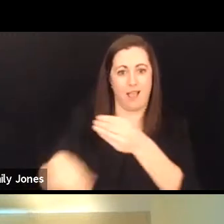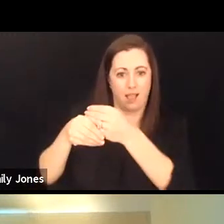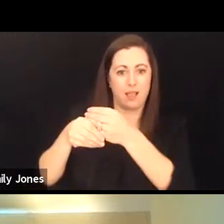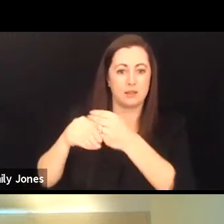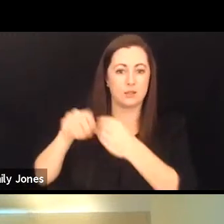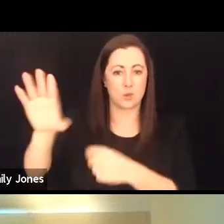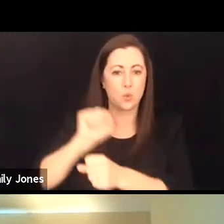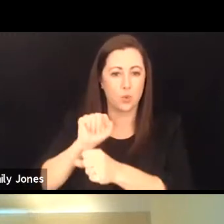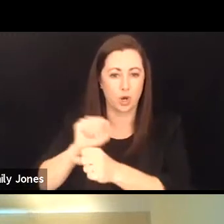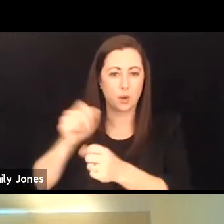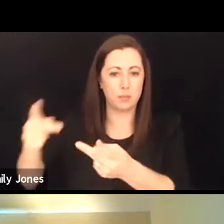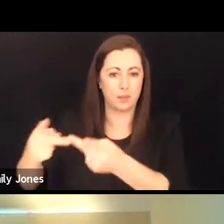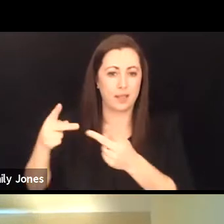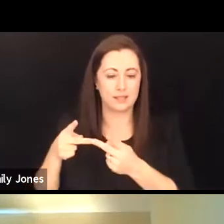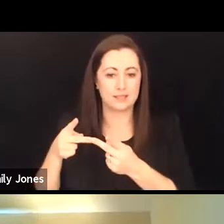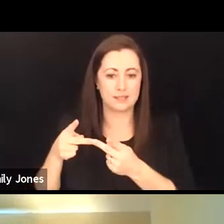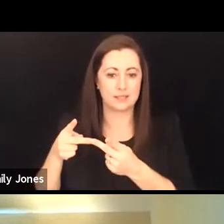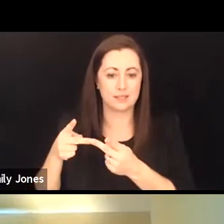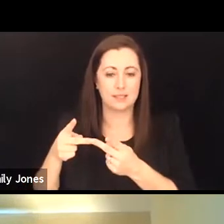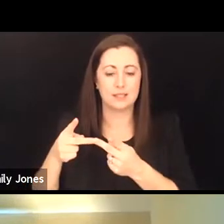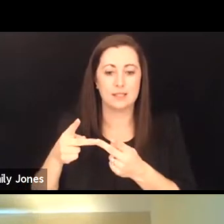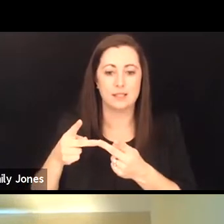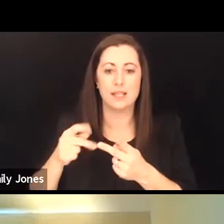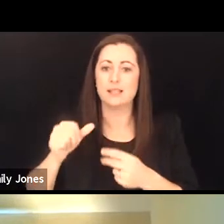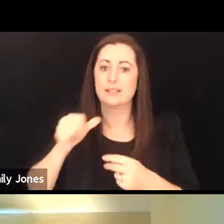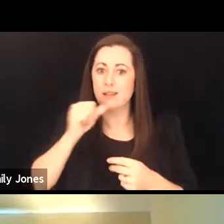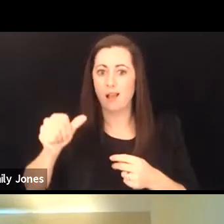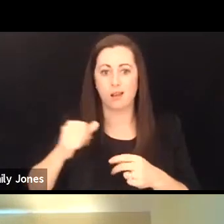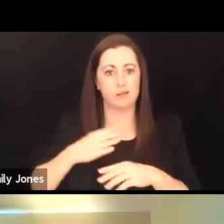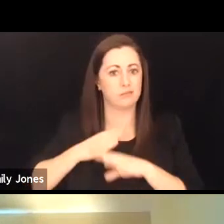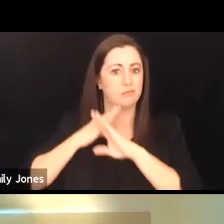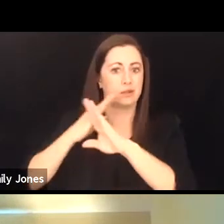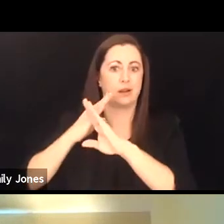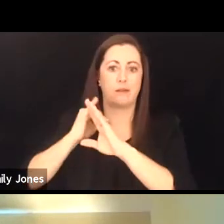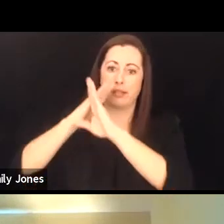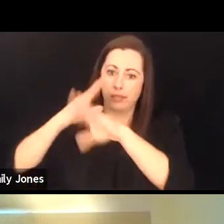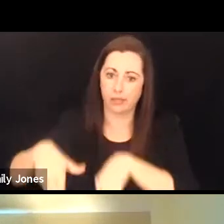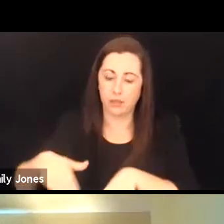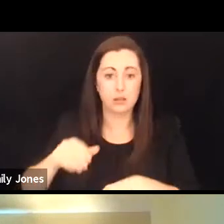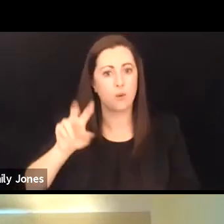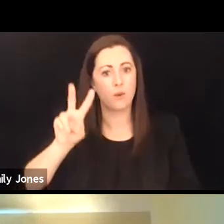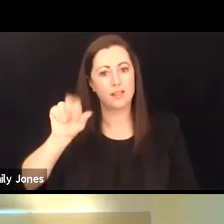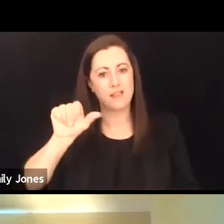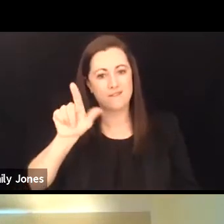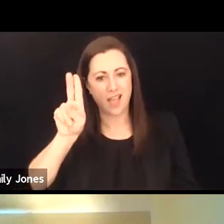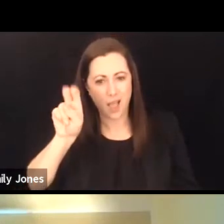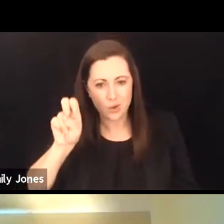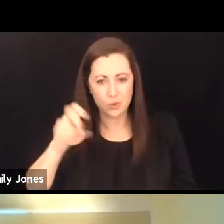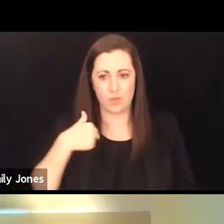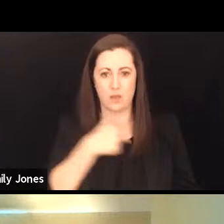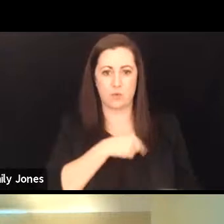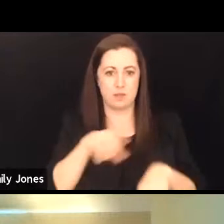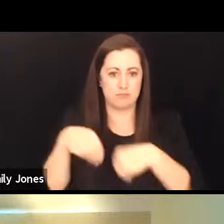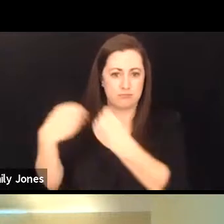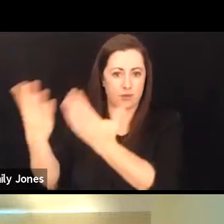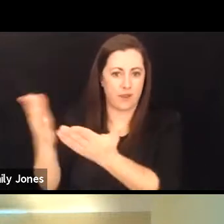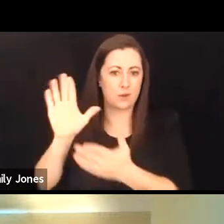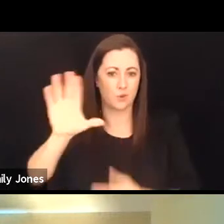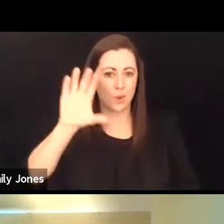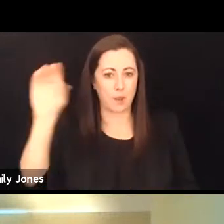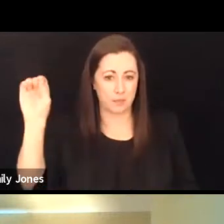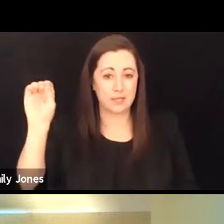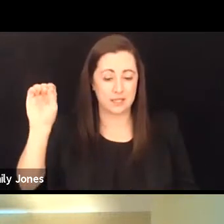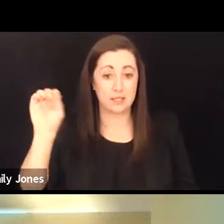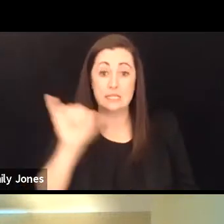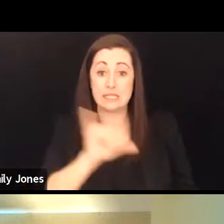workplace. It is not some pejorative to get over. It's a value add that that employee brings, just like they bring